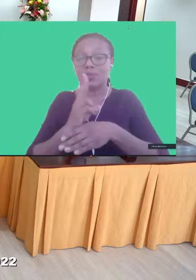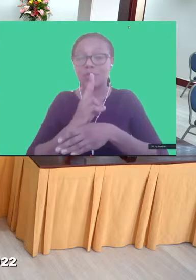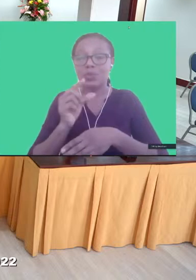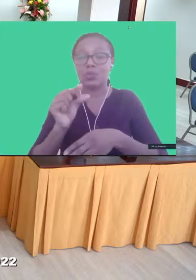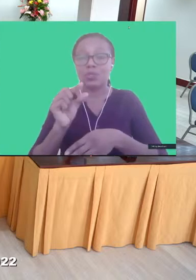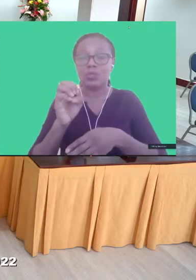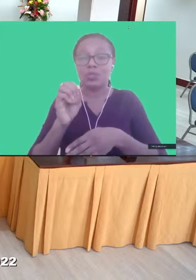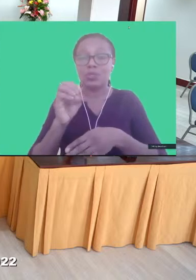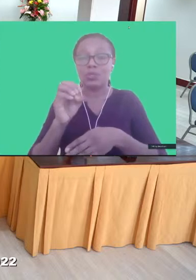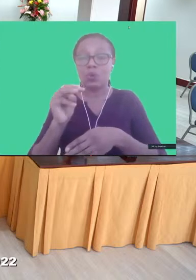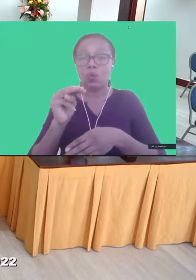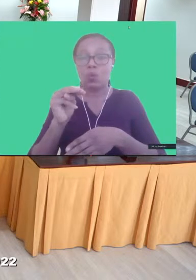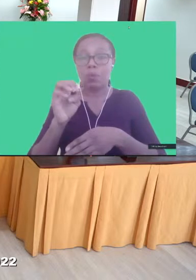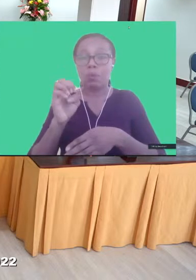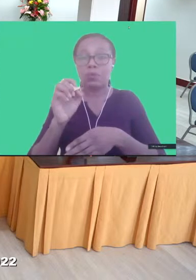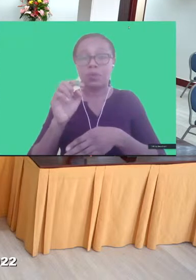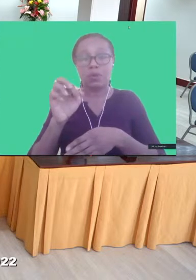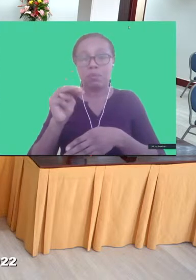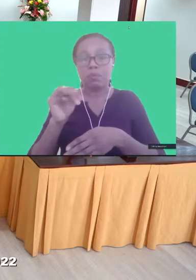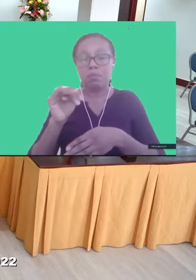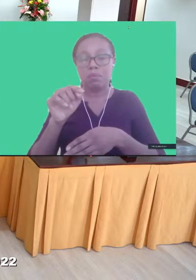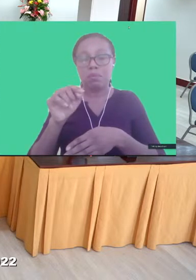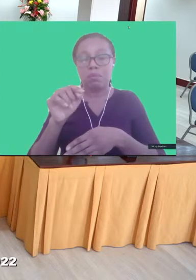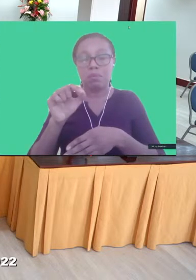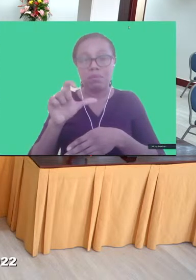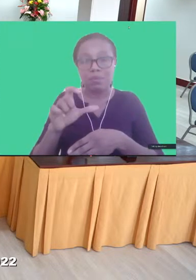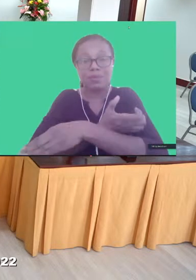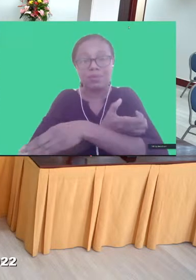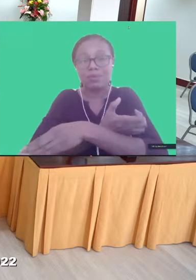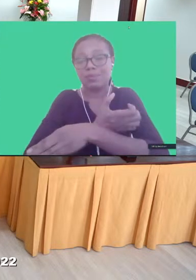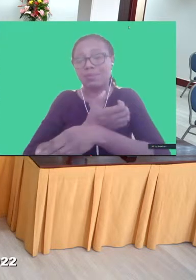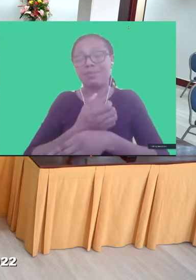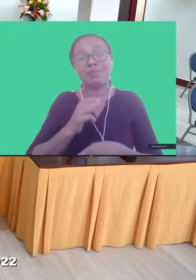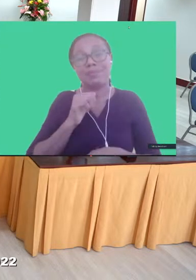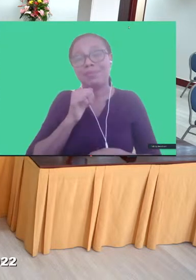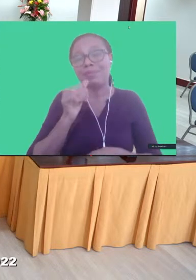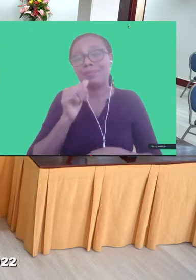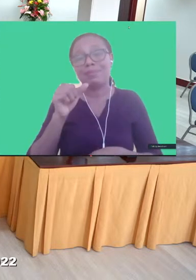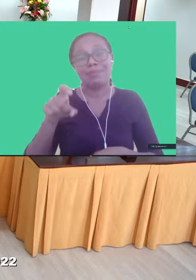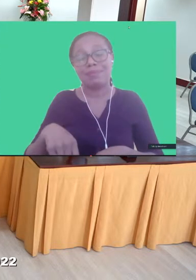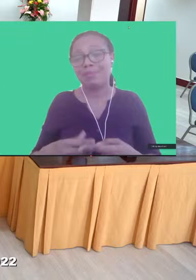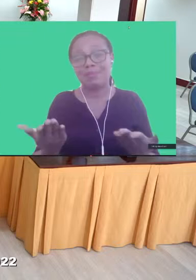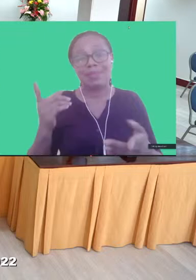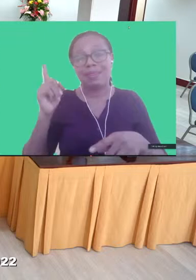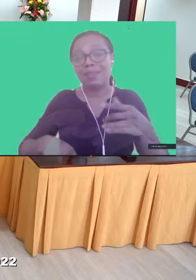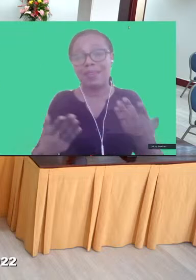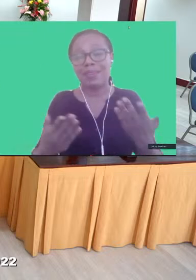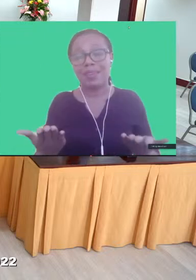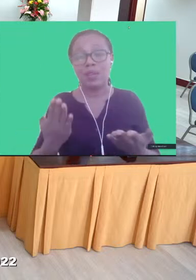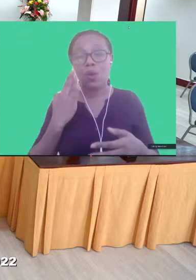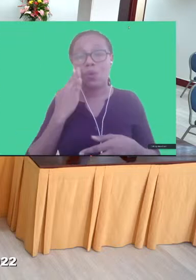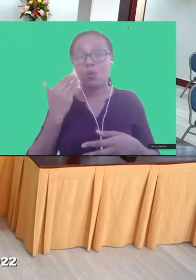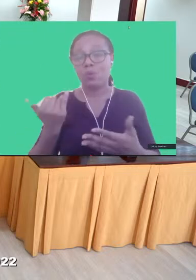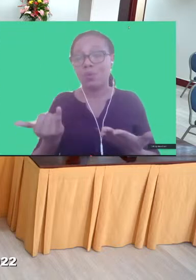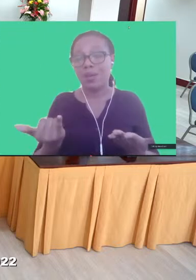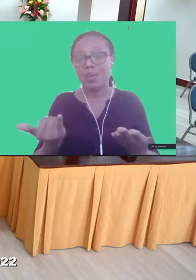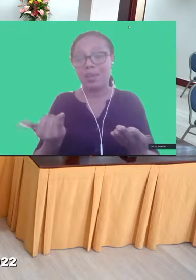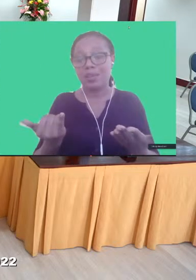as well as our geological makeup. So geologically, we are a sedimentary island. So